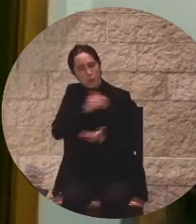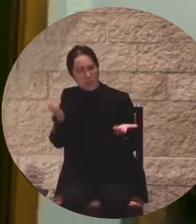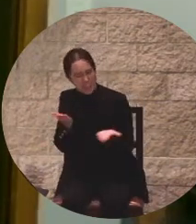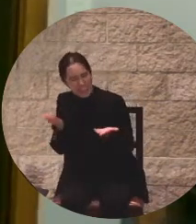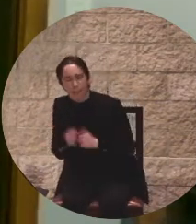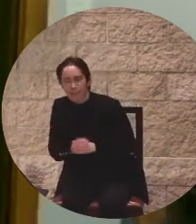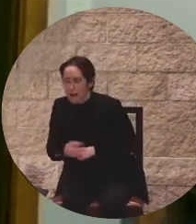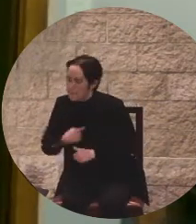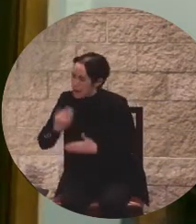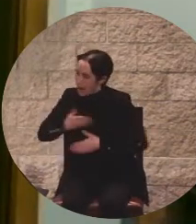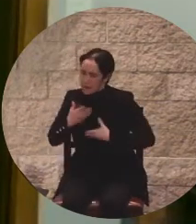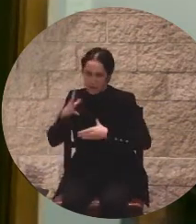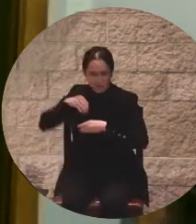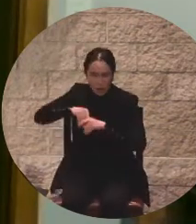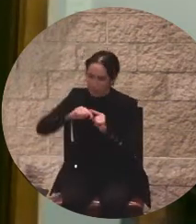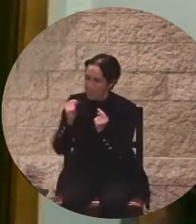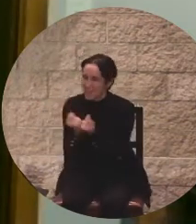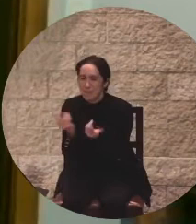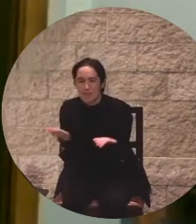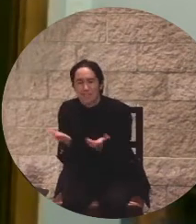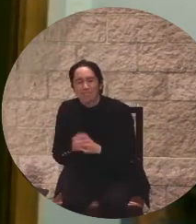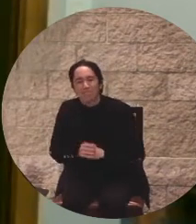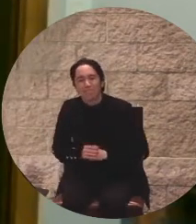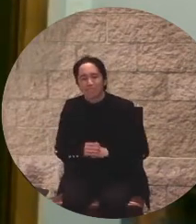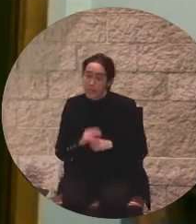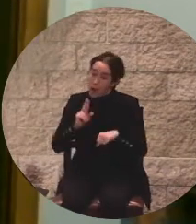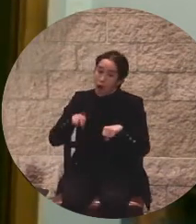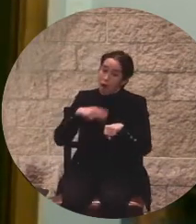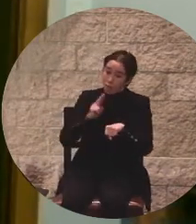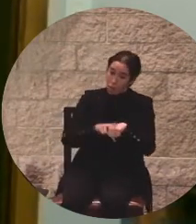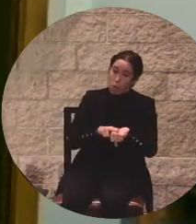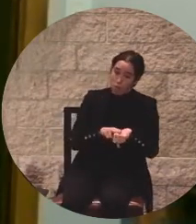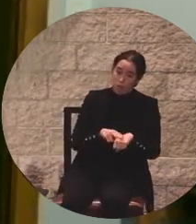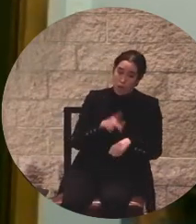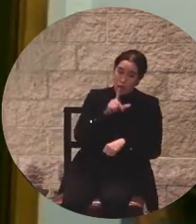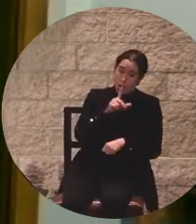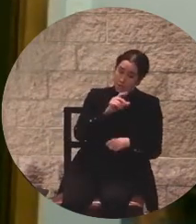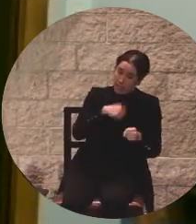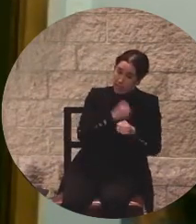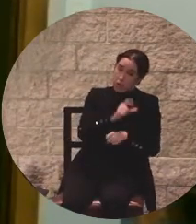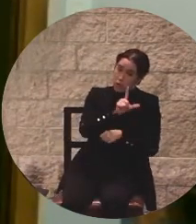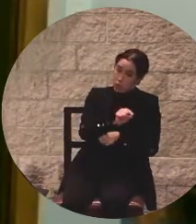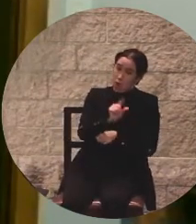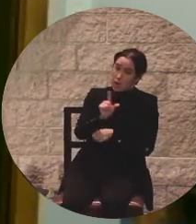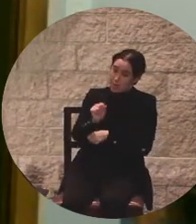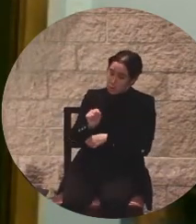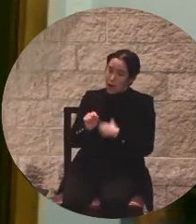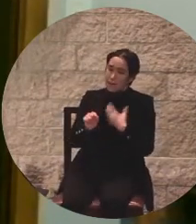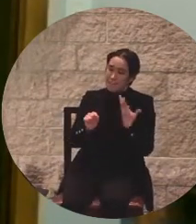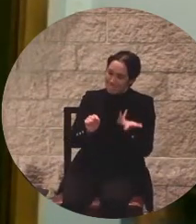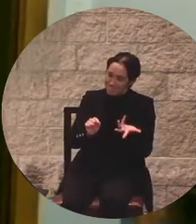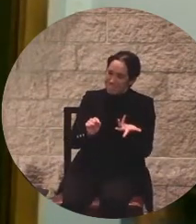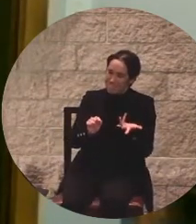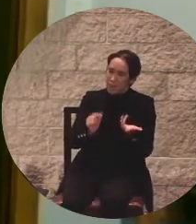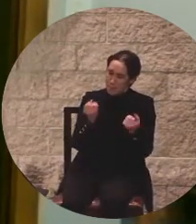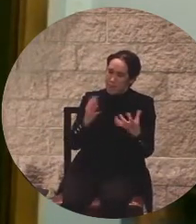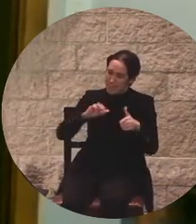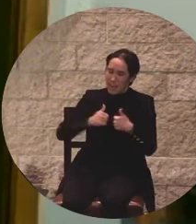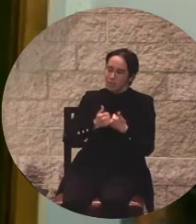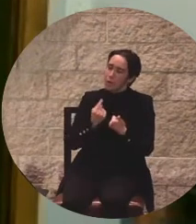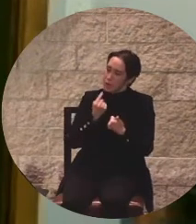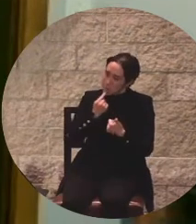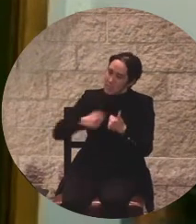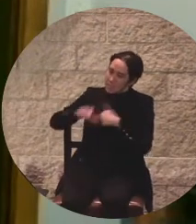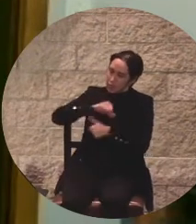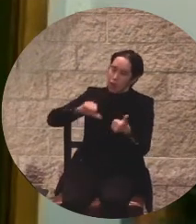group of people. Of course, with the 2020 year, we all miss each other very much. Looking forward